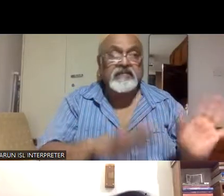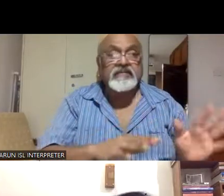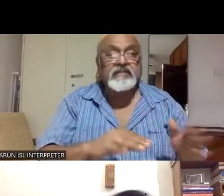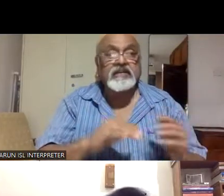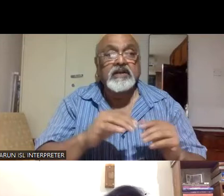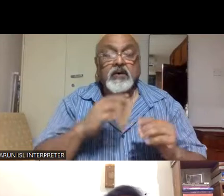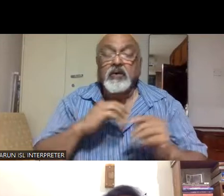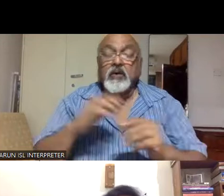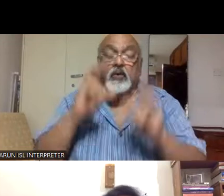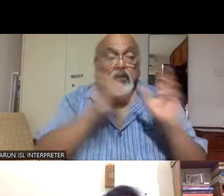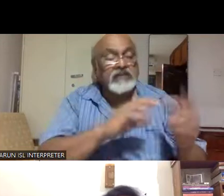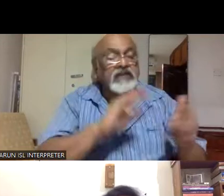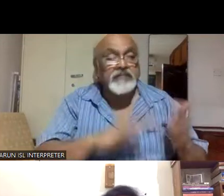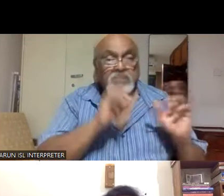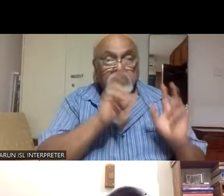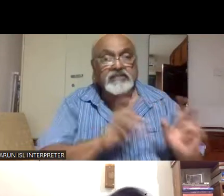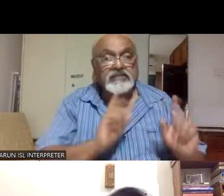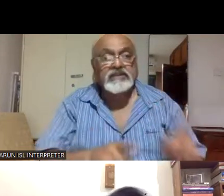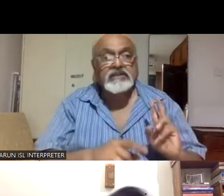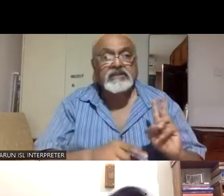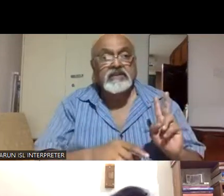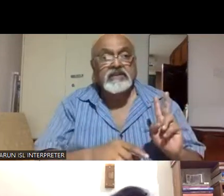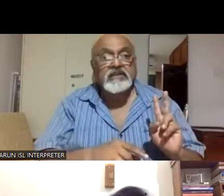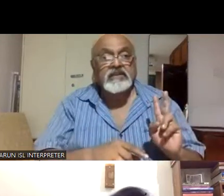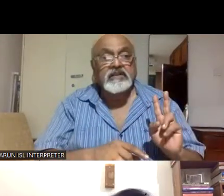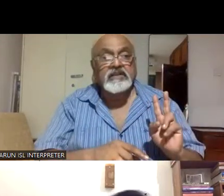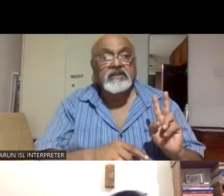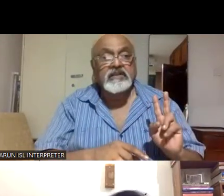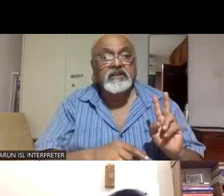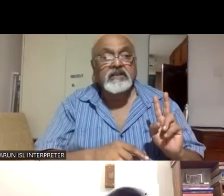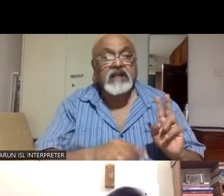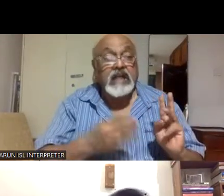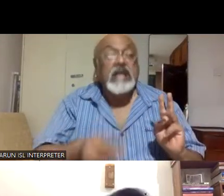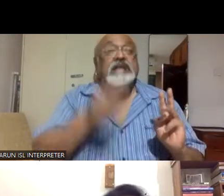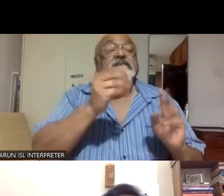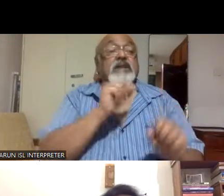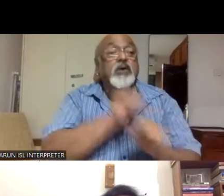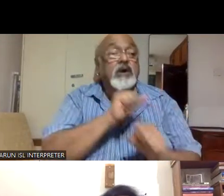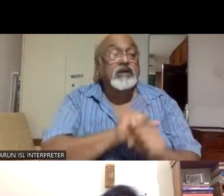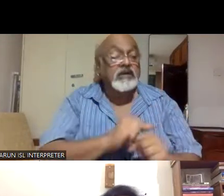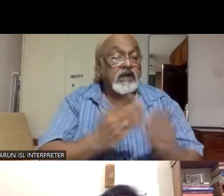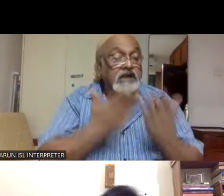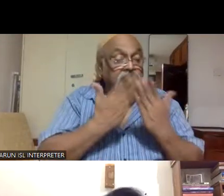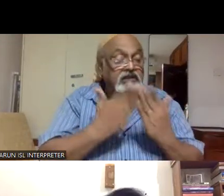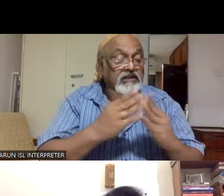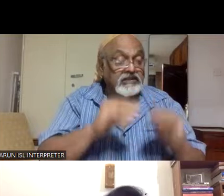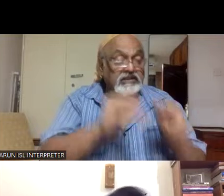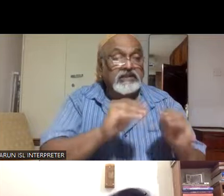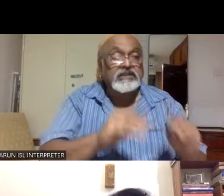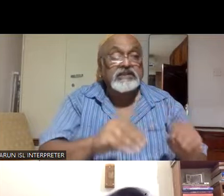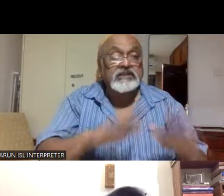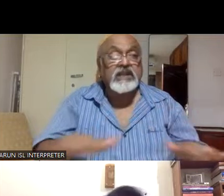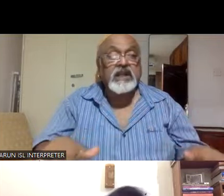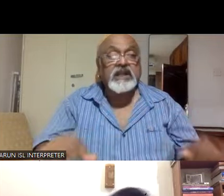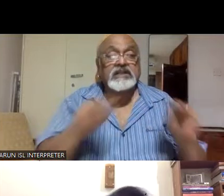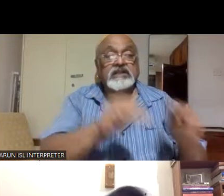their spouses who stayed back home. They had to take up the extra burden of educating. They had the